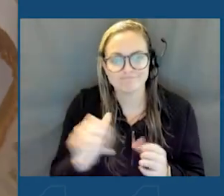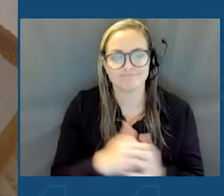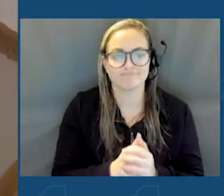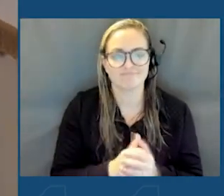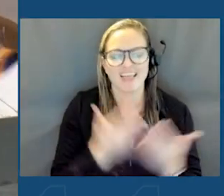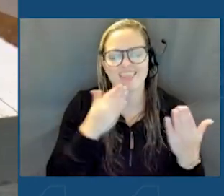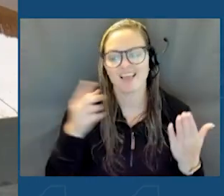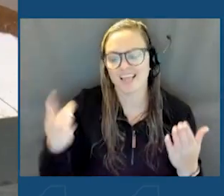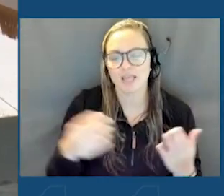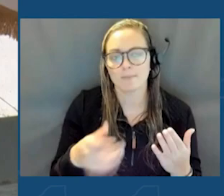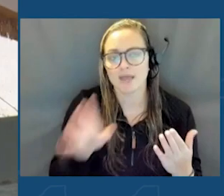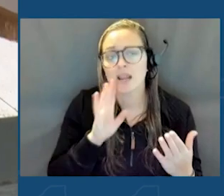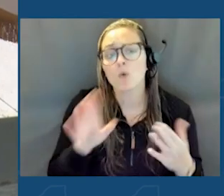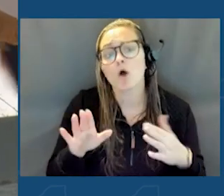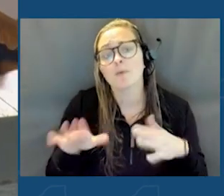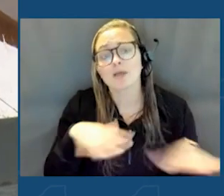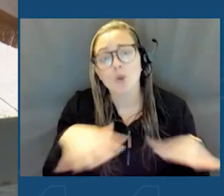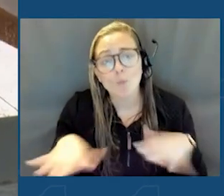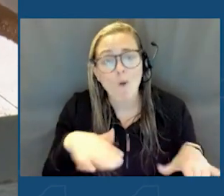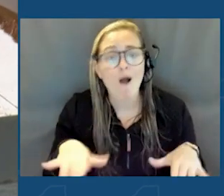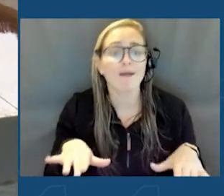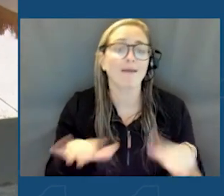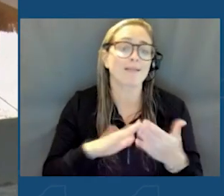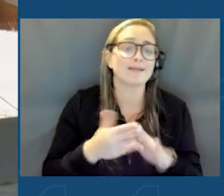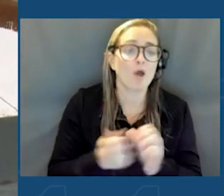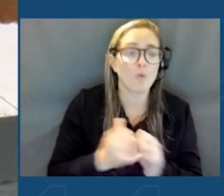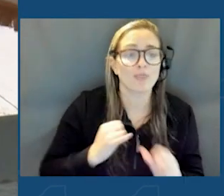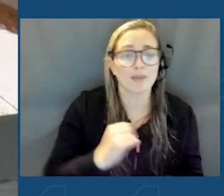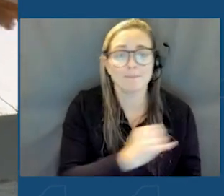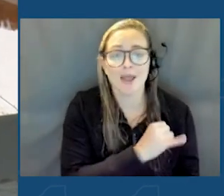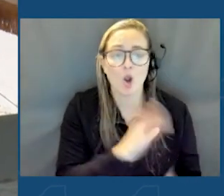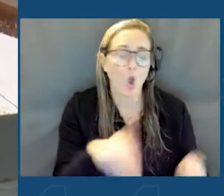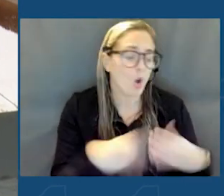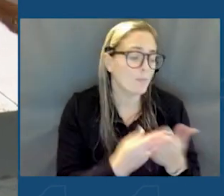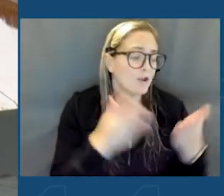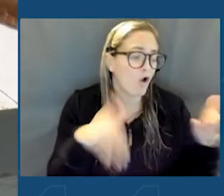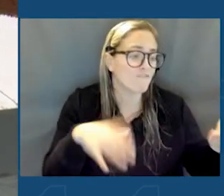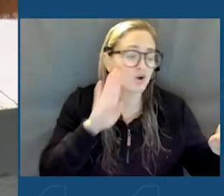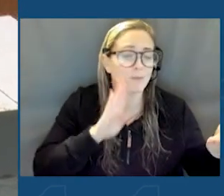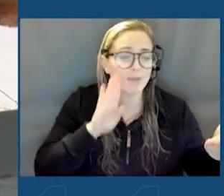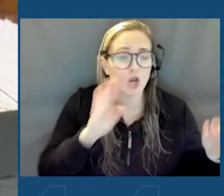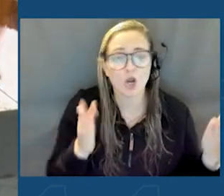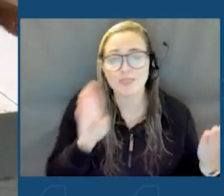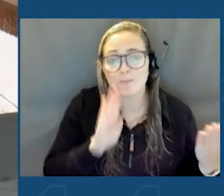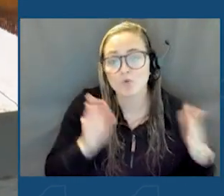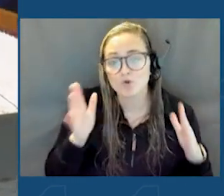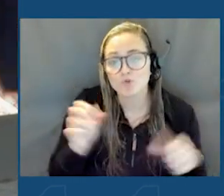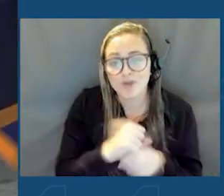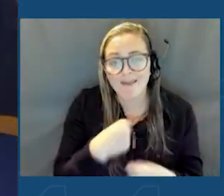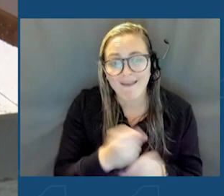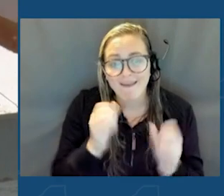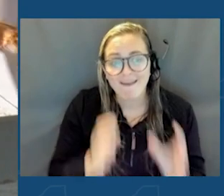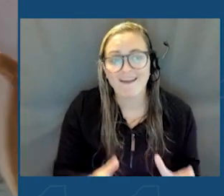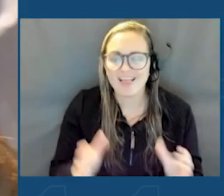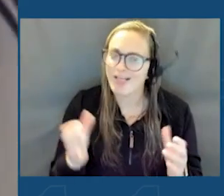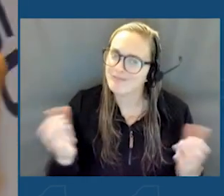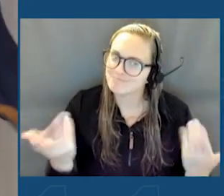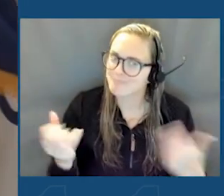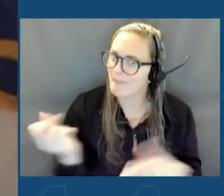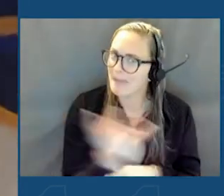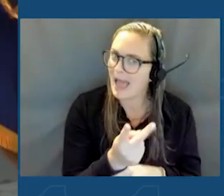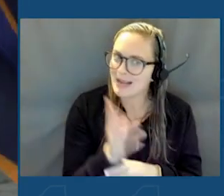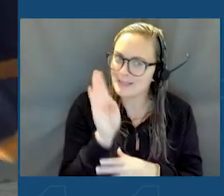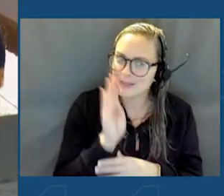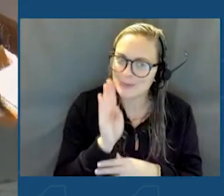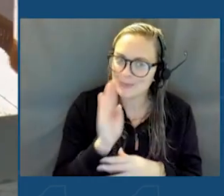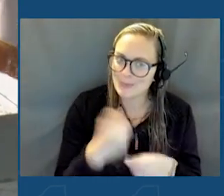be walking the town with the mayor, and I've already been offered a beer at a brewery. Nothing new here. Hochul's back at the breweries in Lake Placid.